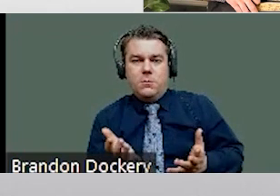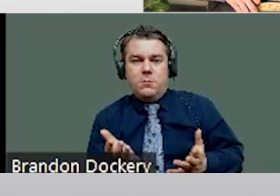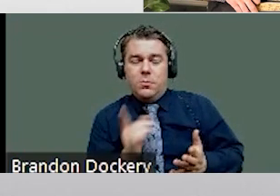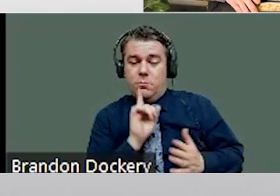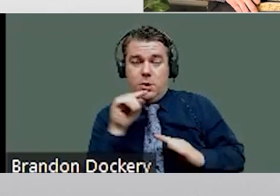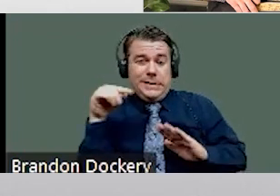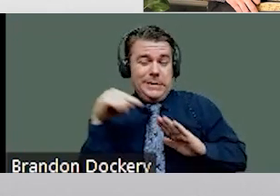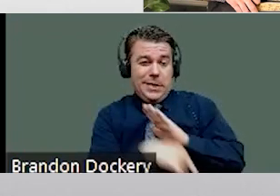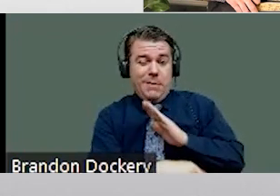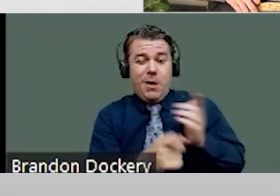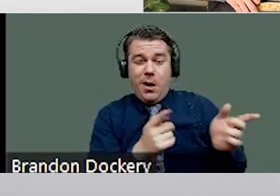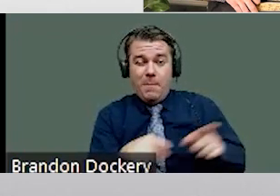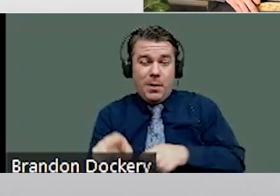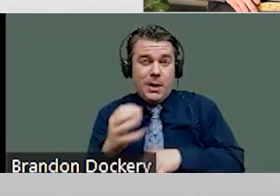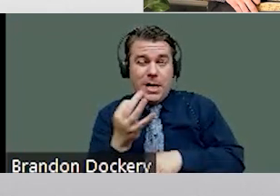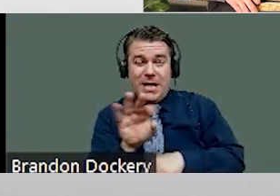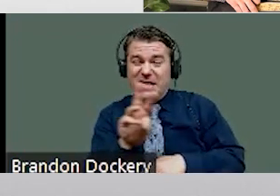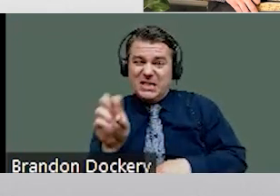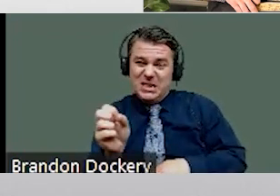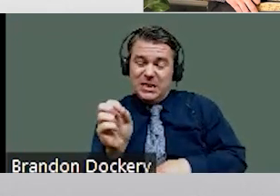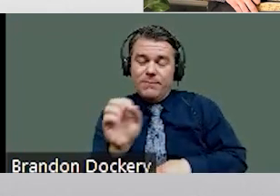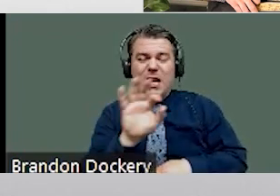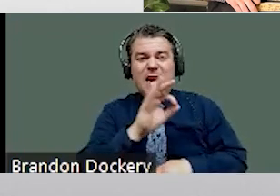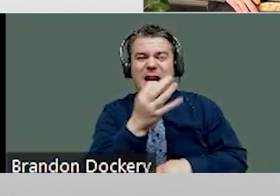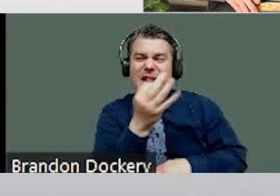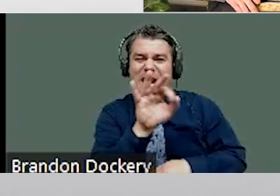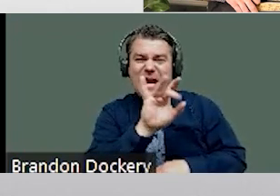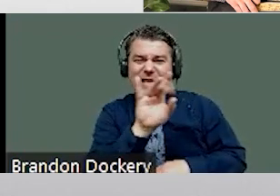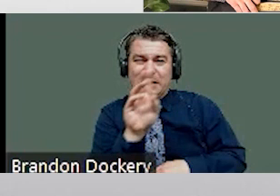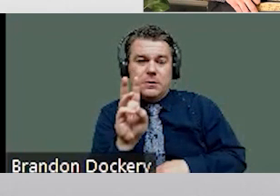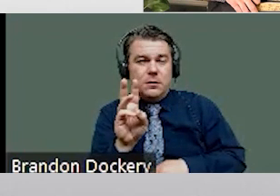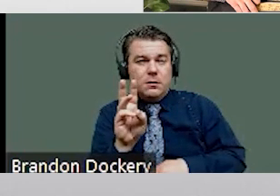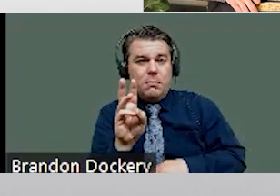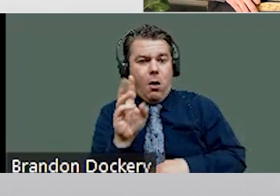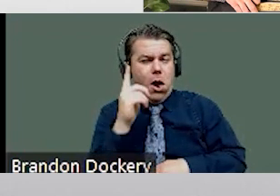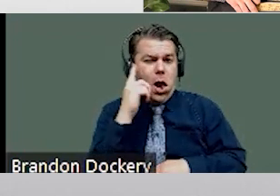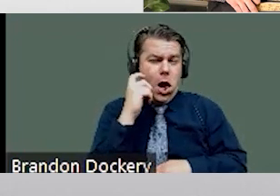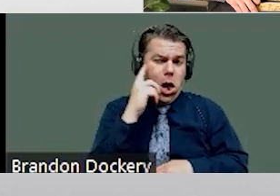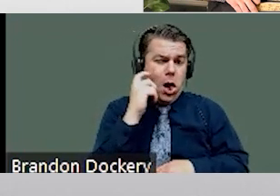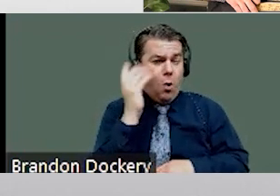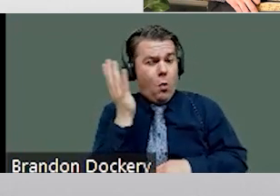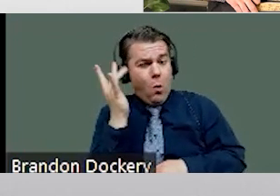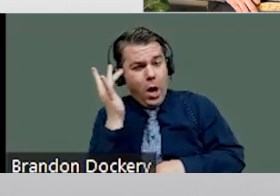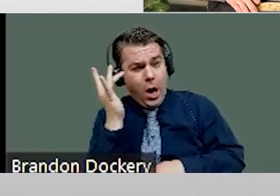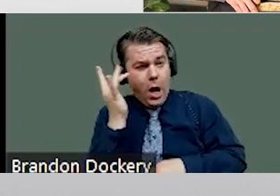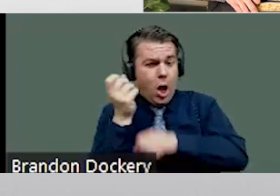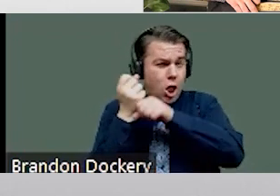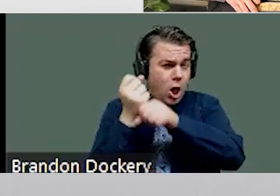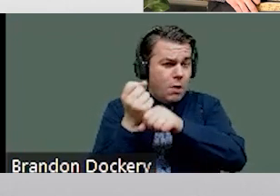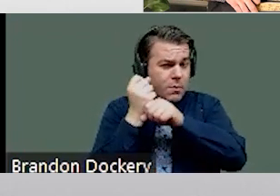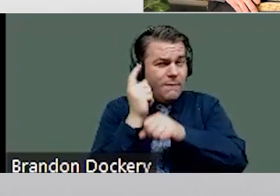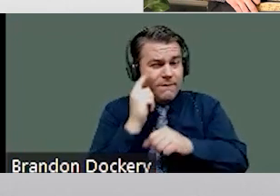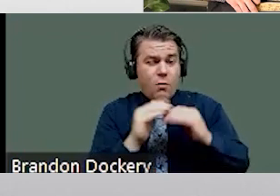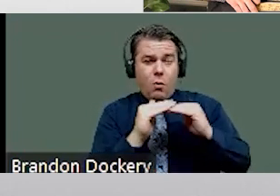really deeply happening in 1986. So that's not a mystery about why they lobbied